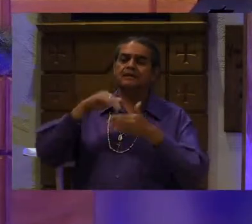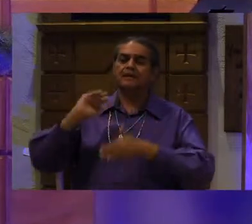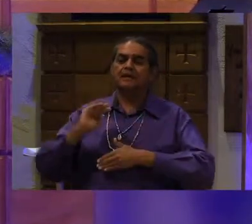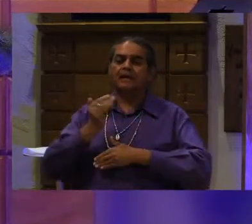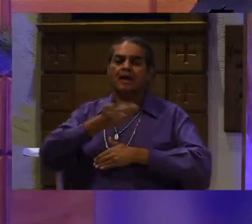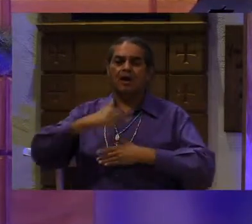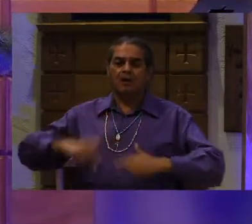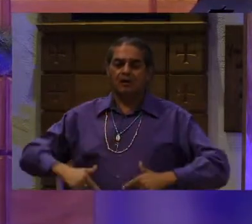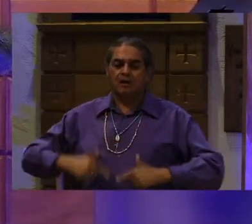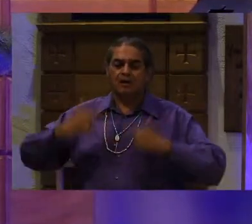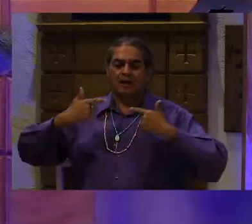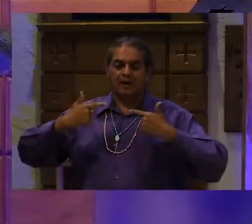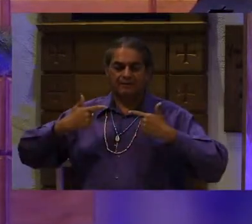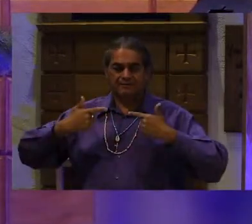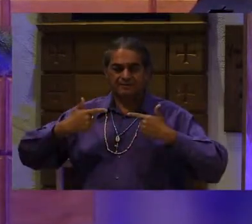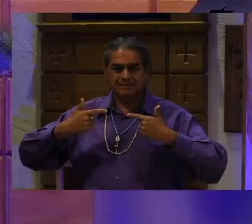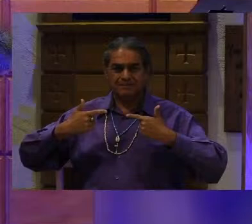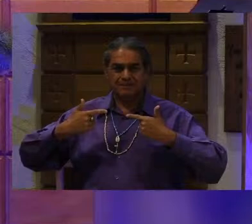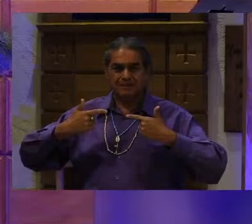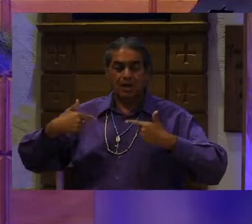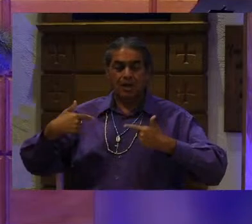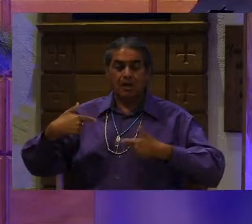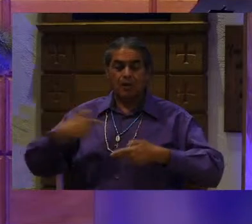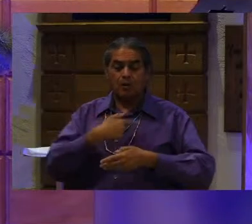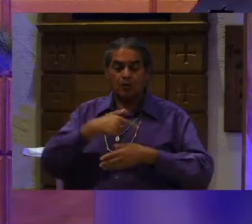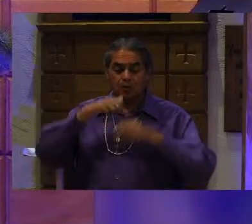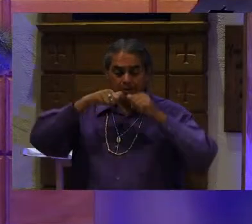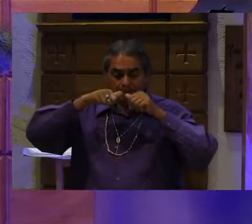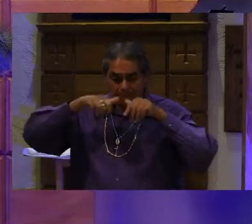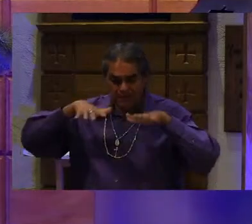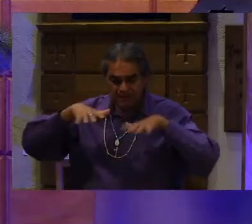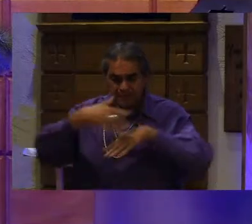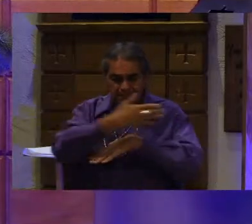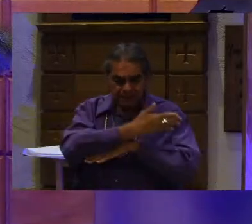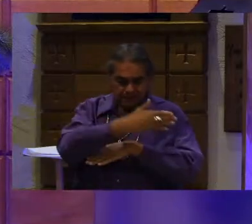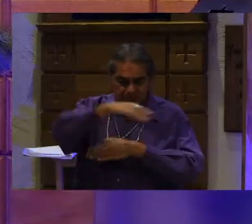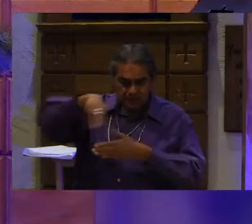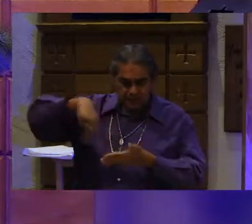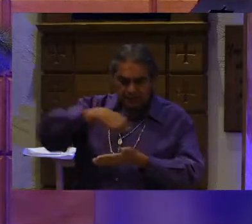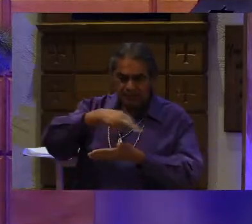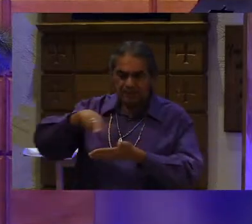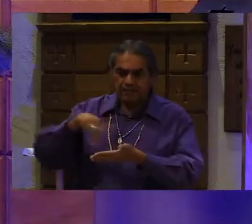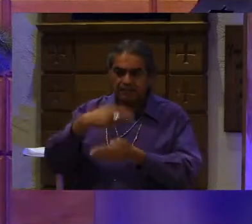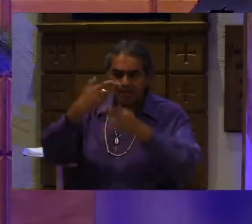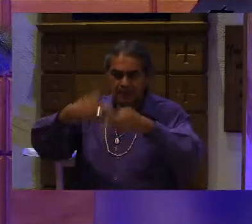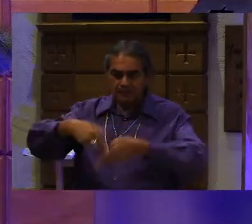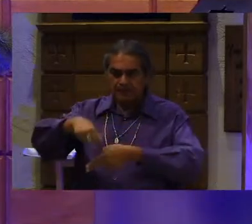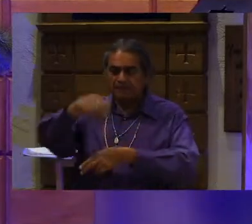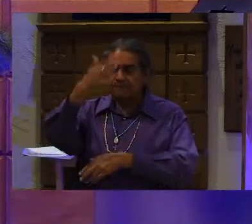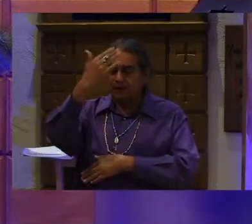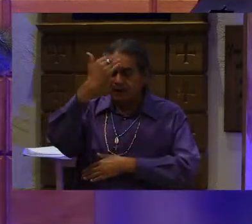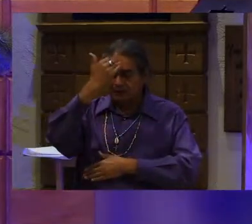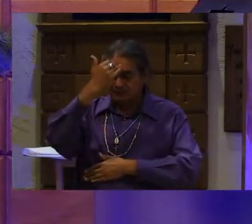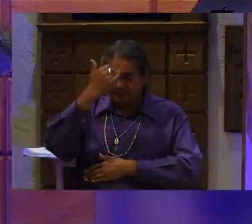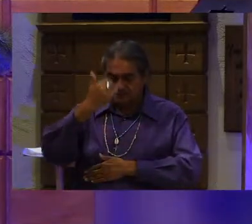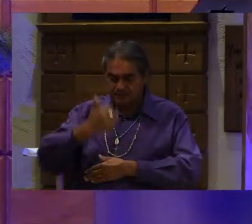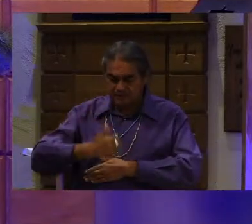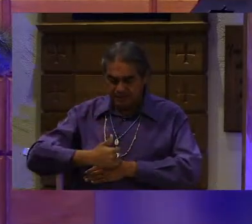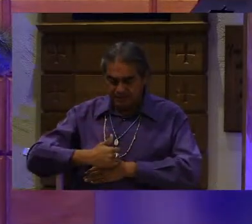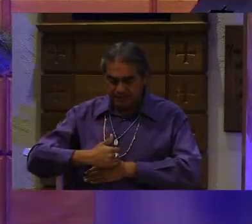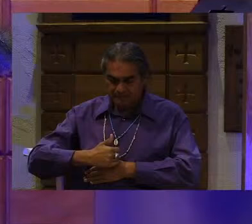lives. We bless this wreath in the name of the Father and of the